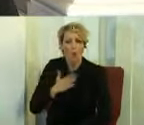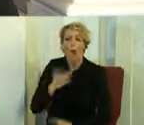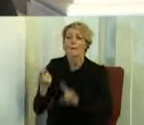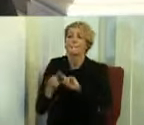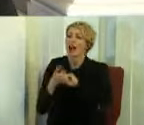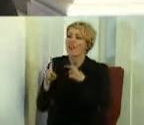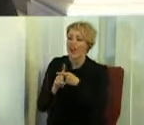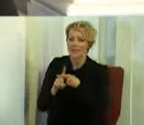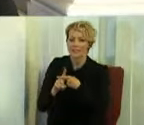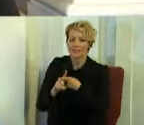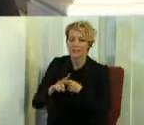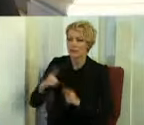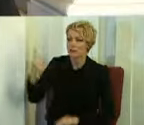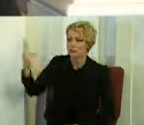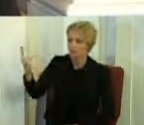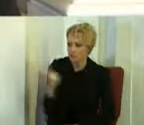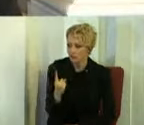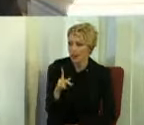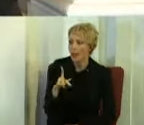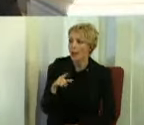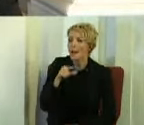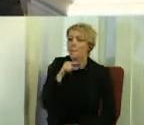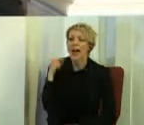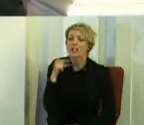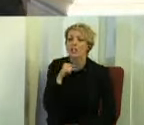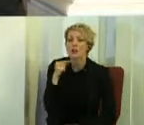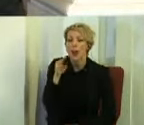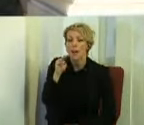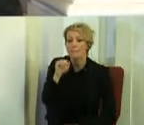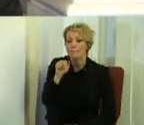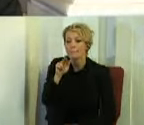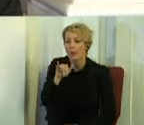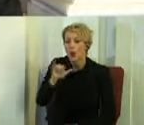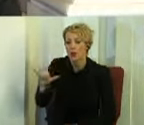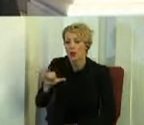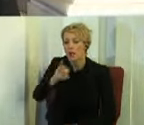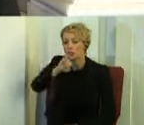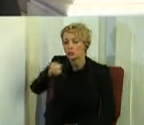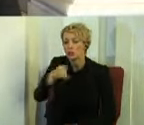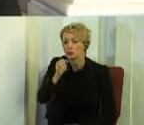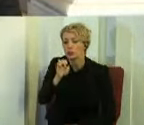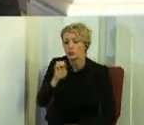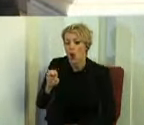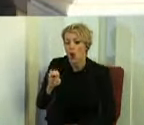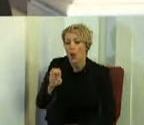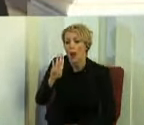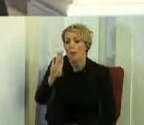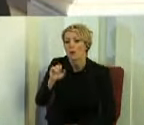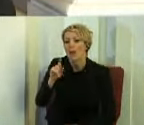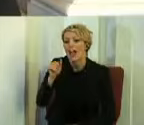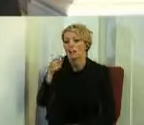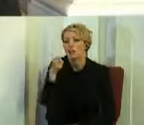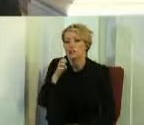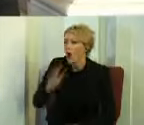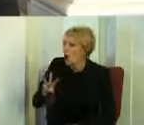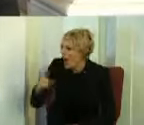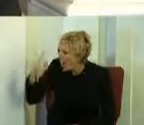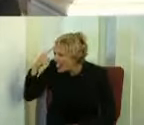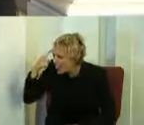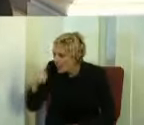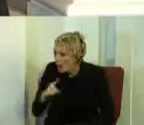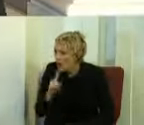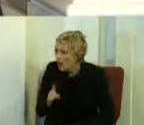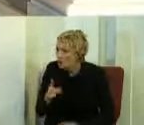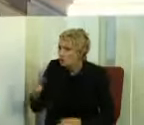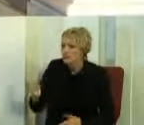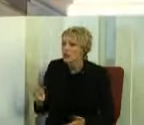this morning, Pastor Mary Bradshaw. Mary Jo Bradshaw is with us this morning. I believe she is. If you are Mary Jo Bradshaw, perhaps